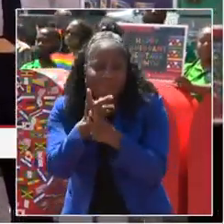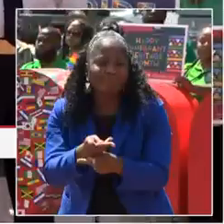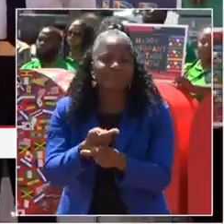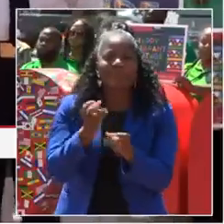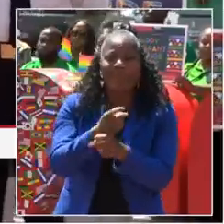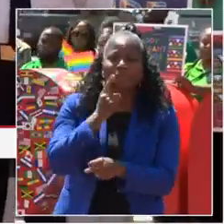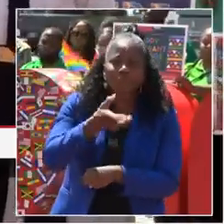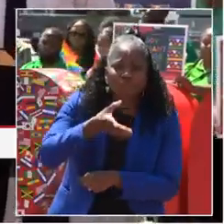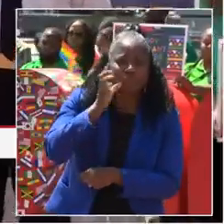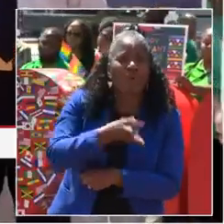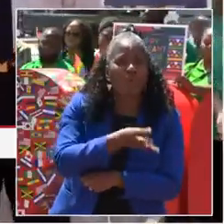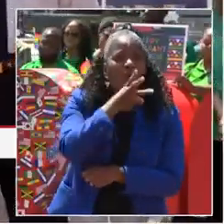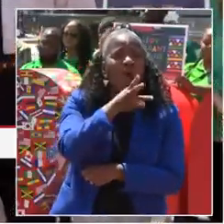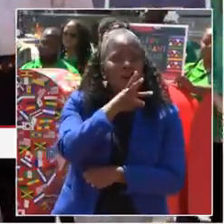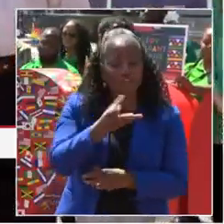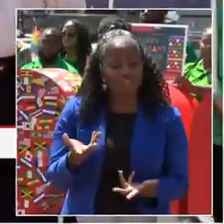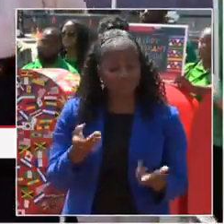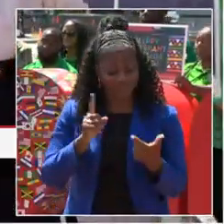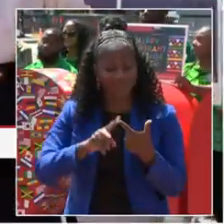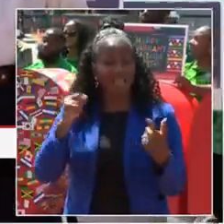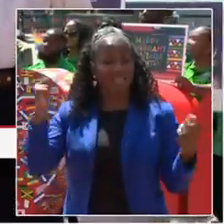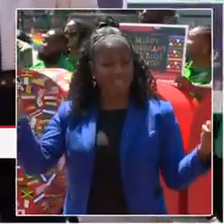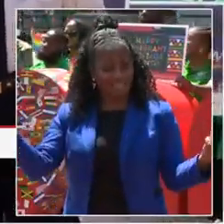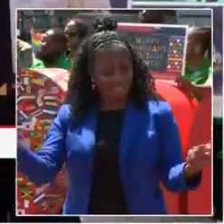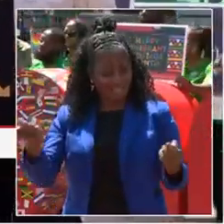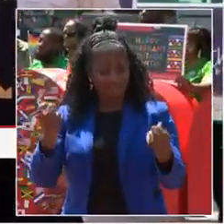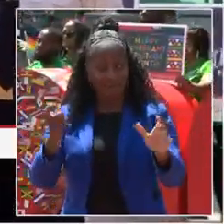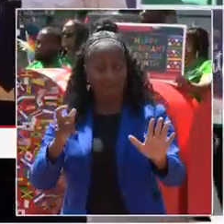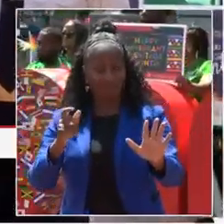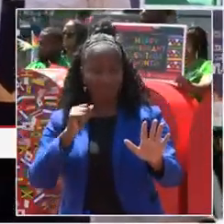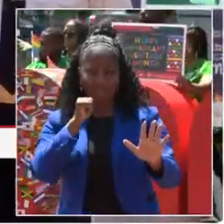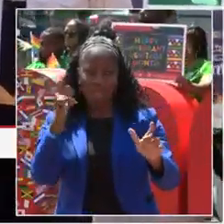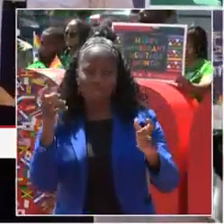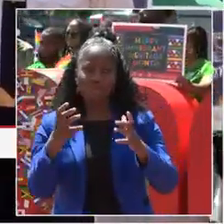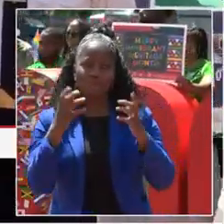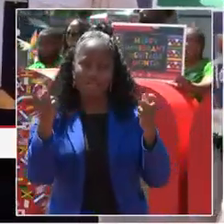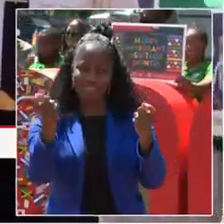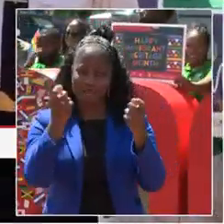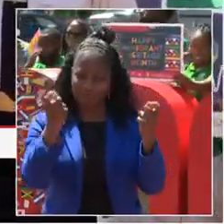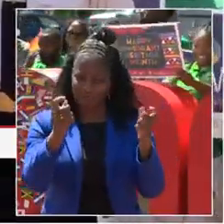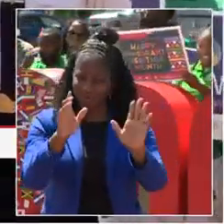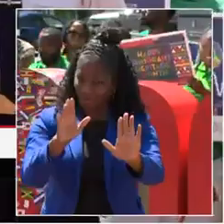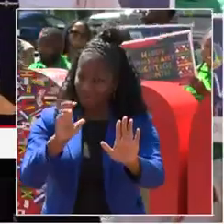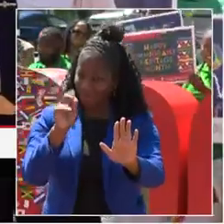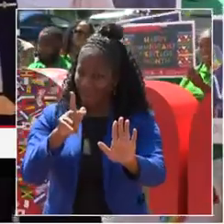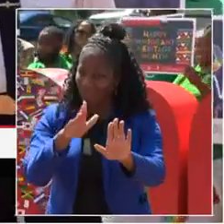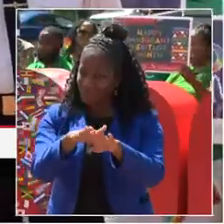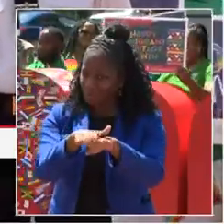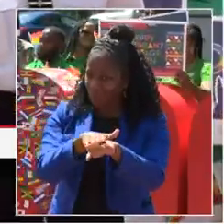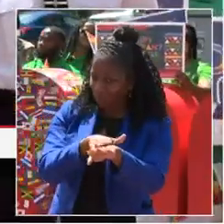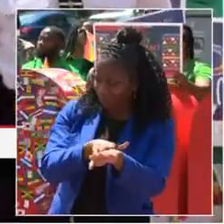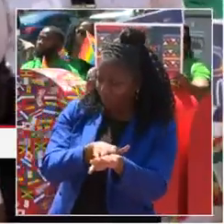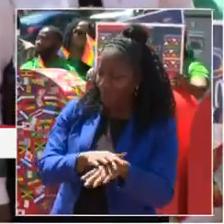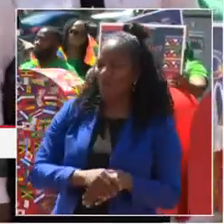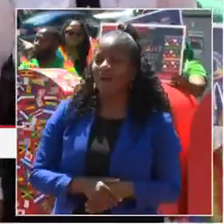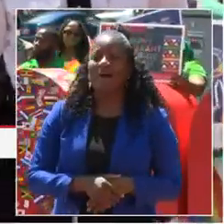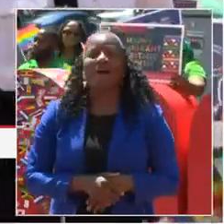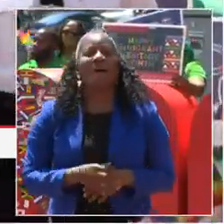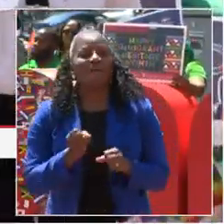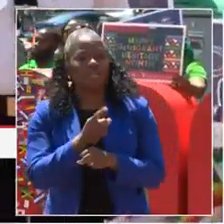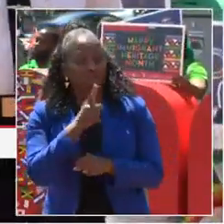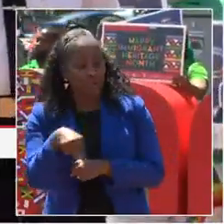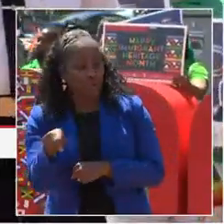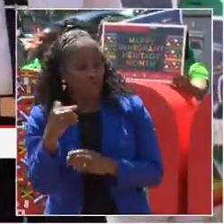water, celebrate our, and not too much of everything else. Remember that. Be